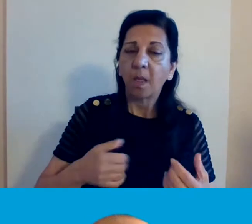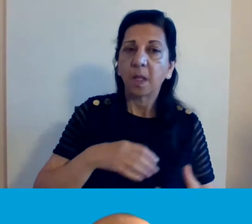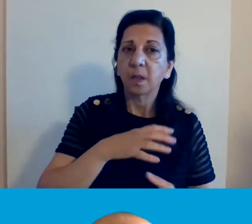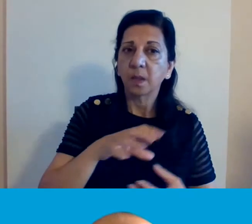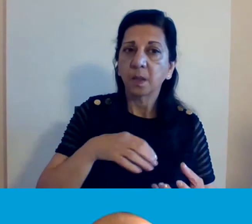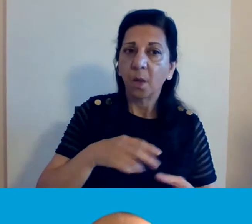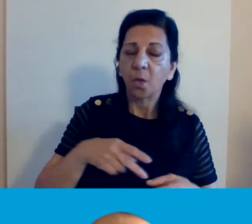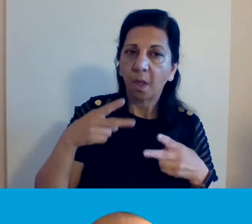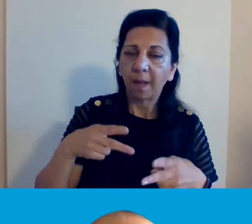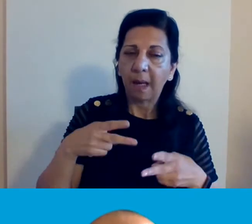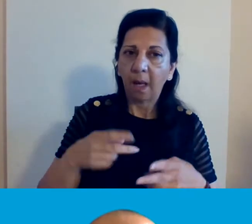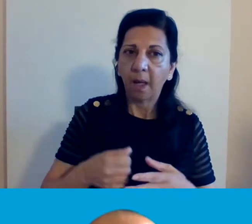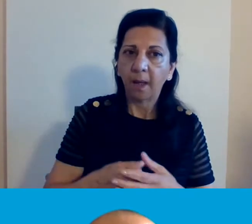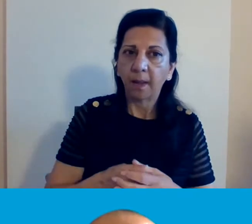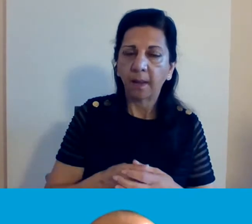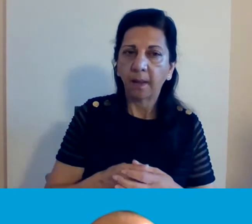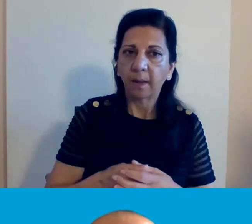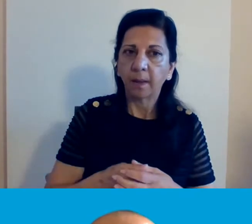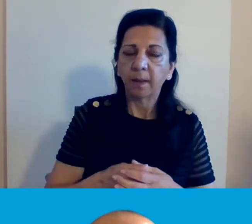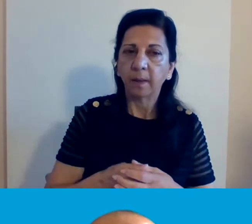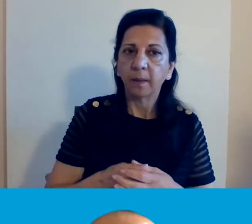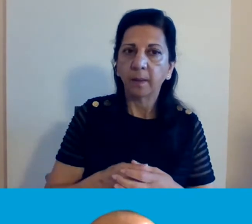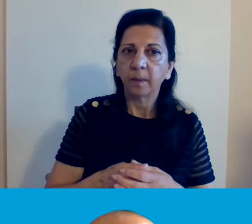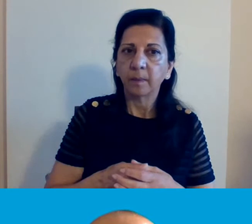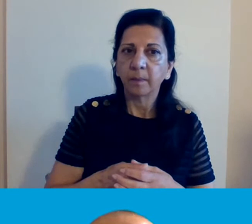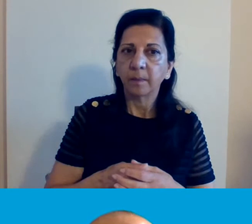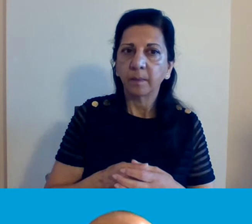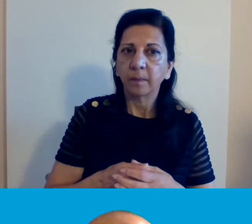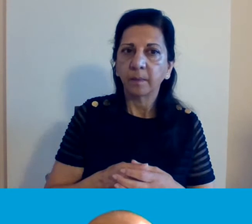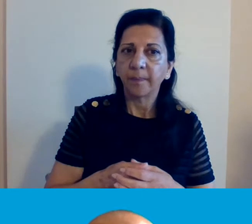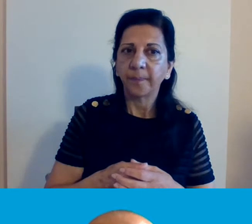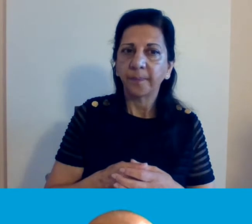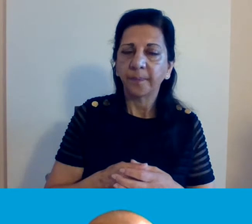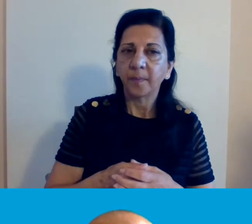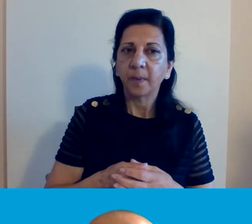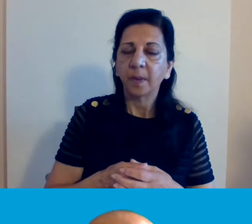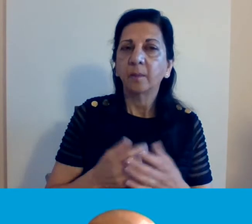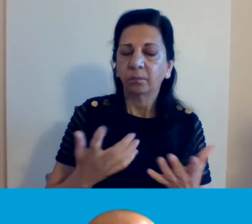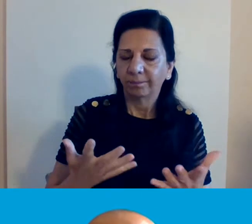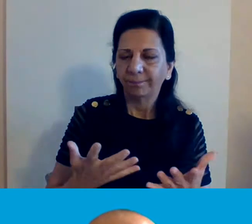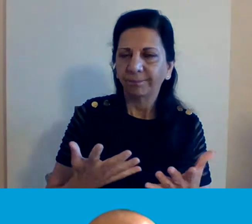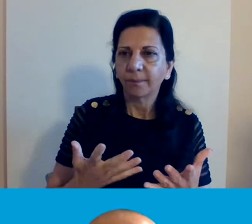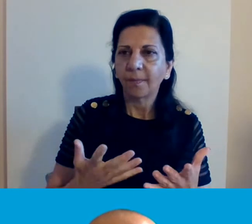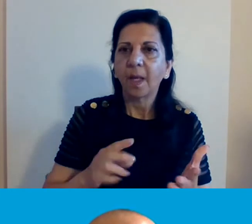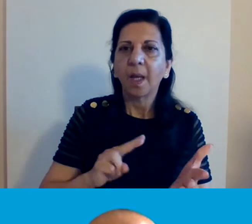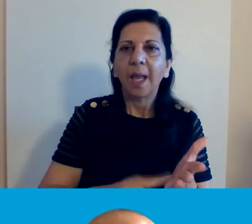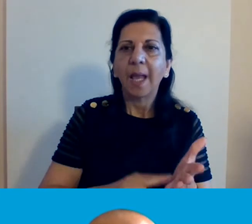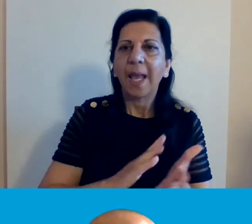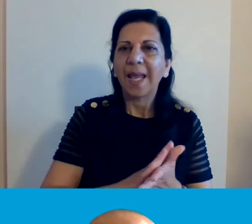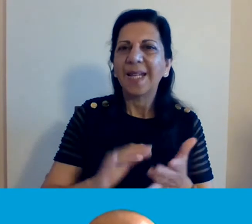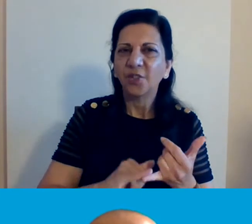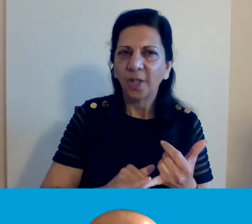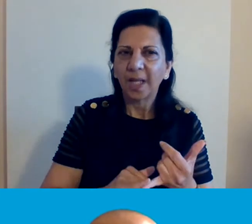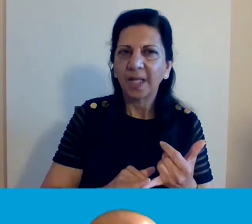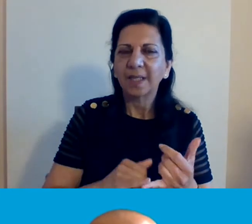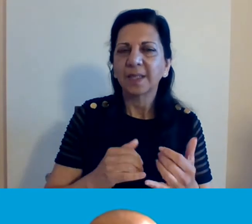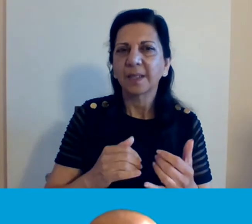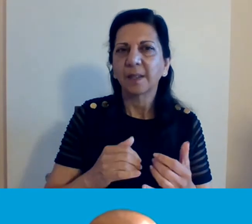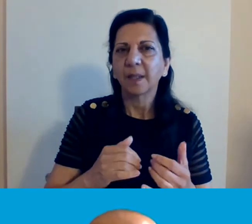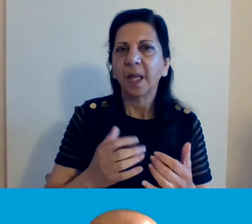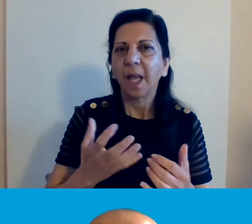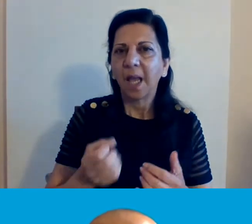of evidence, and I'm sure many people on this call know that the things that the NHS does probably only have about a 20 to